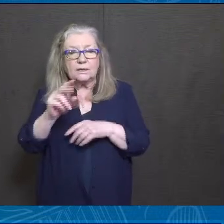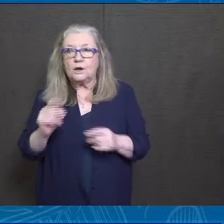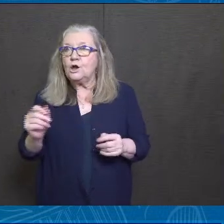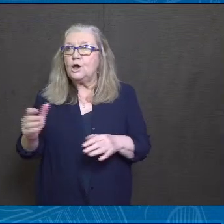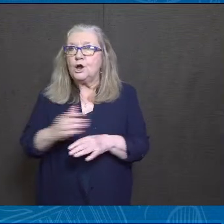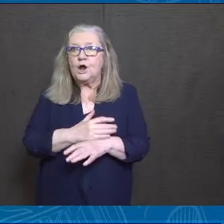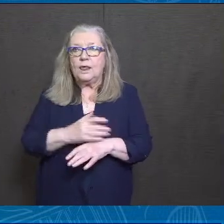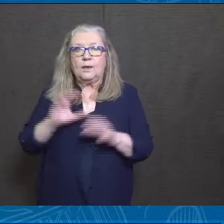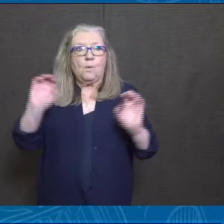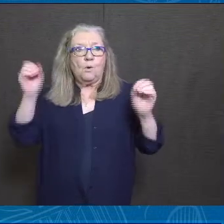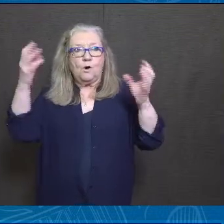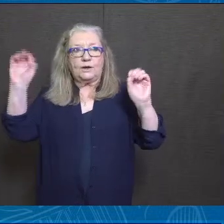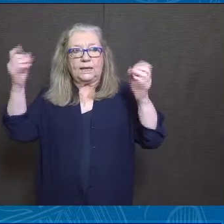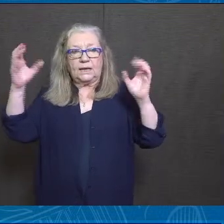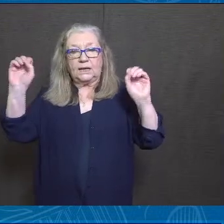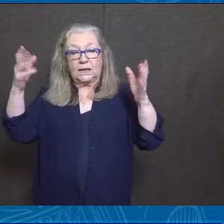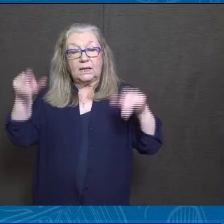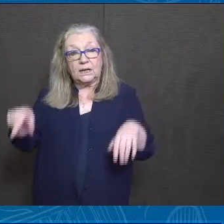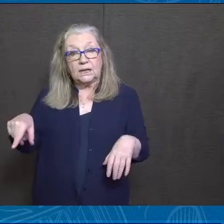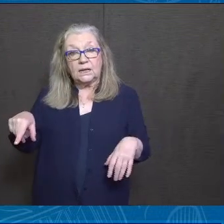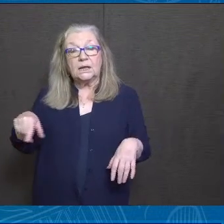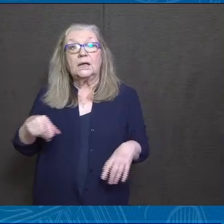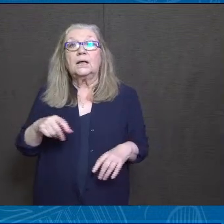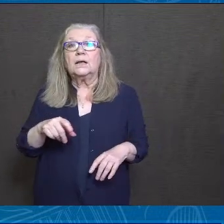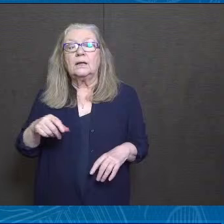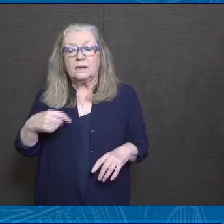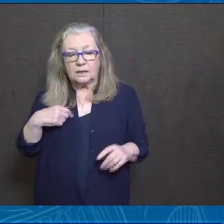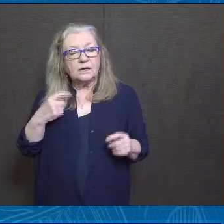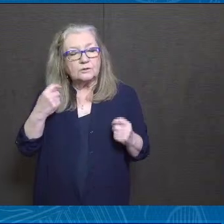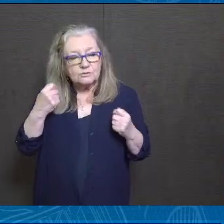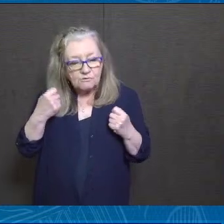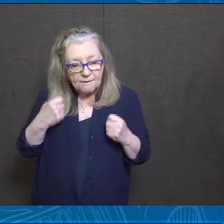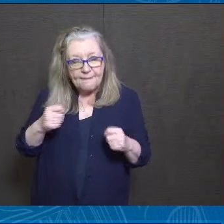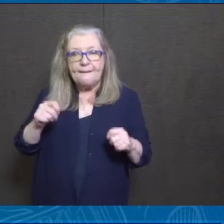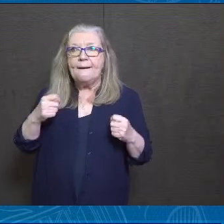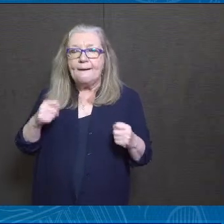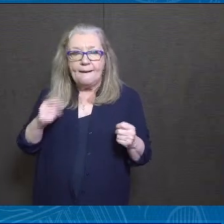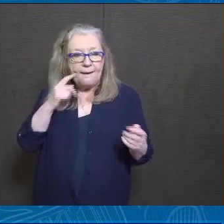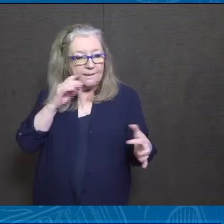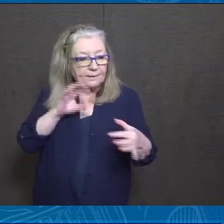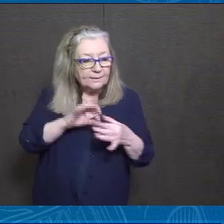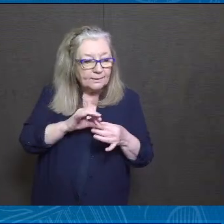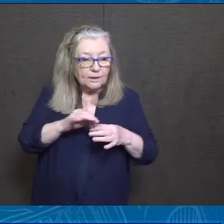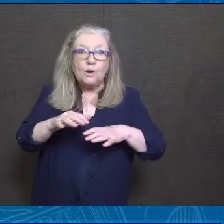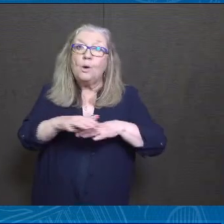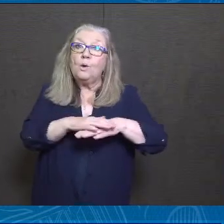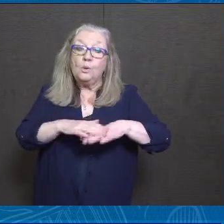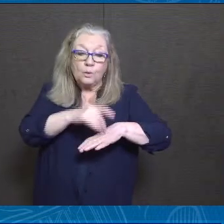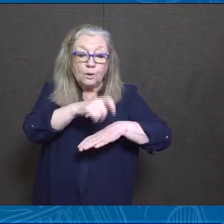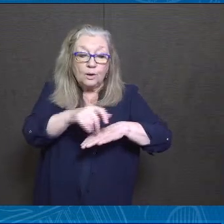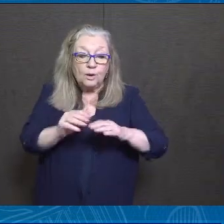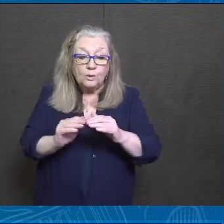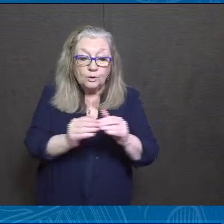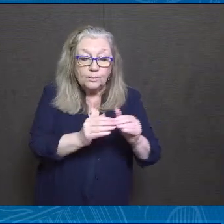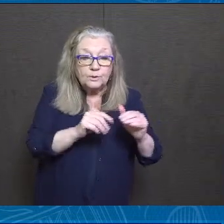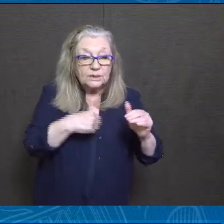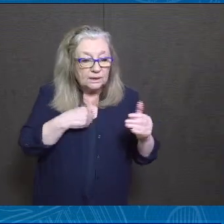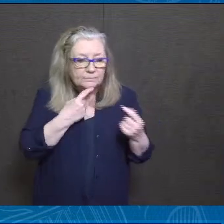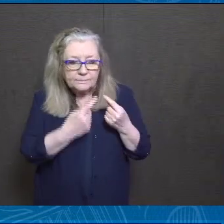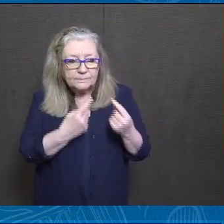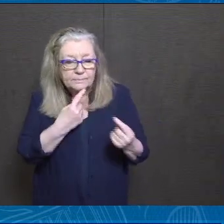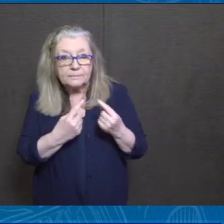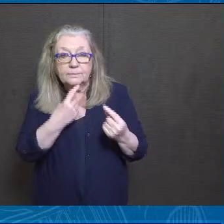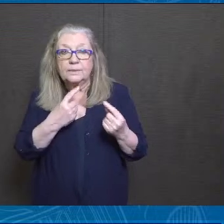and decision making. And we are also trying to validate it with the local communities. But actually, when we